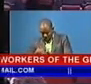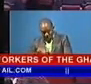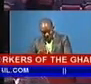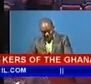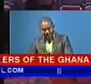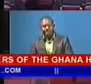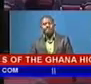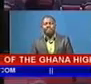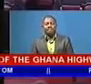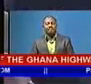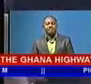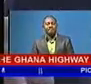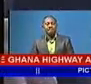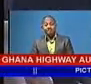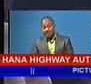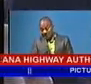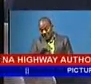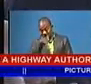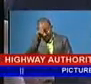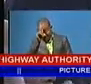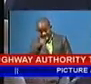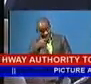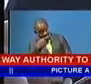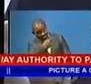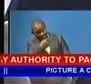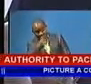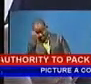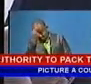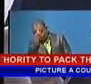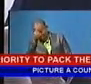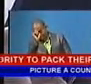During cross-examination by counsel for third respondent,